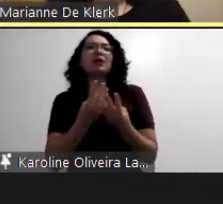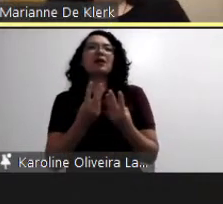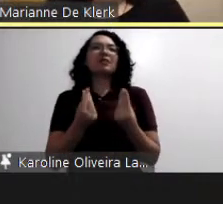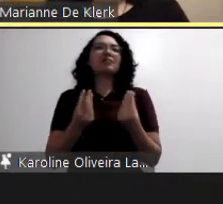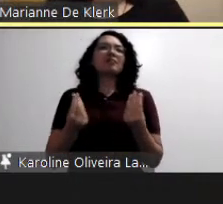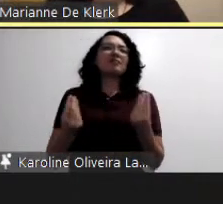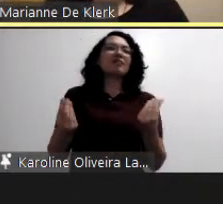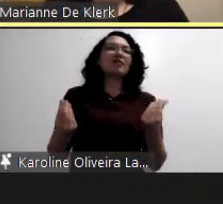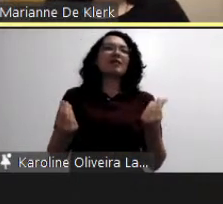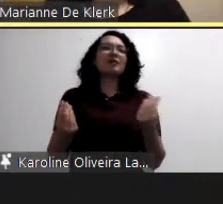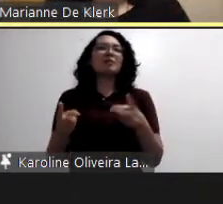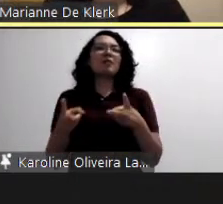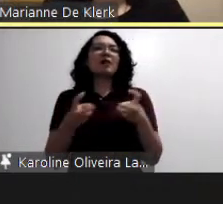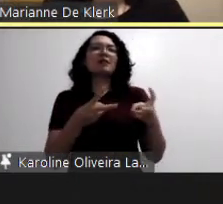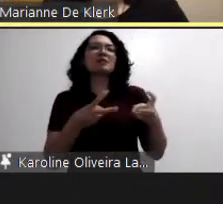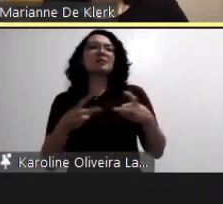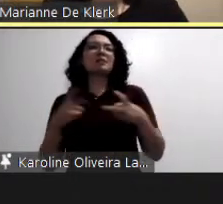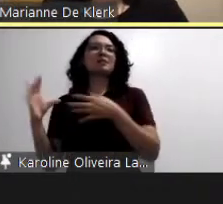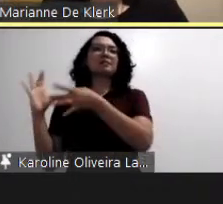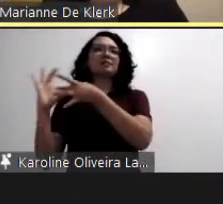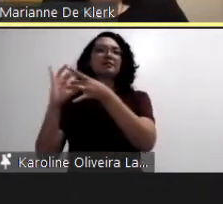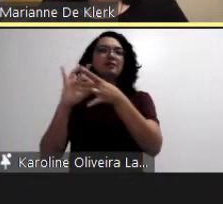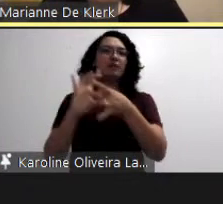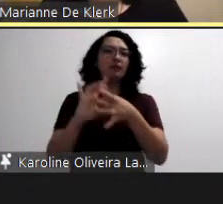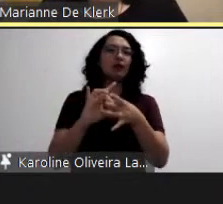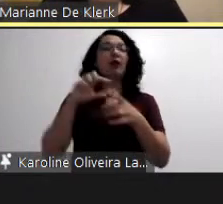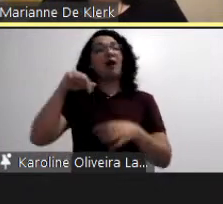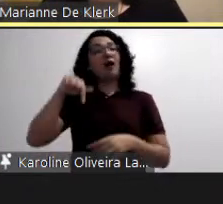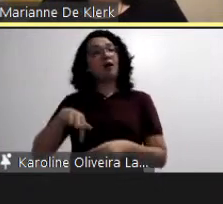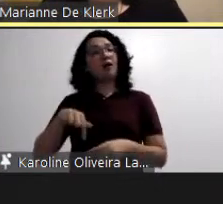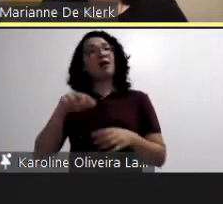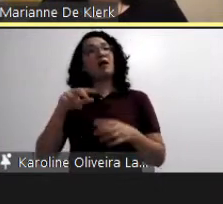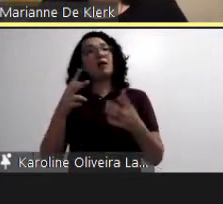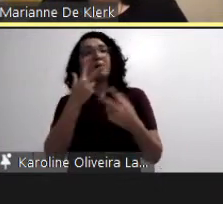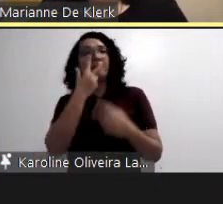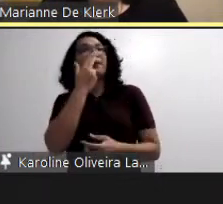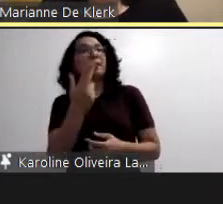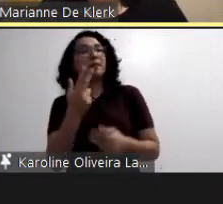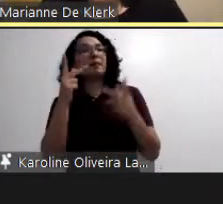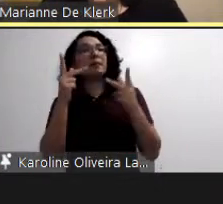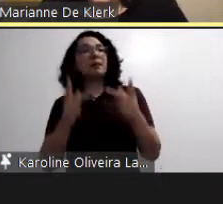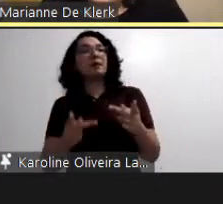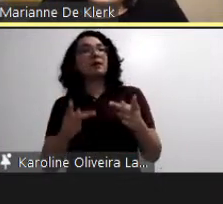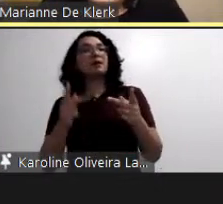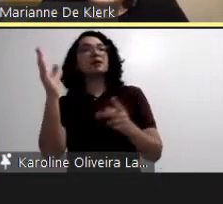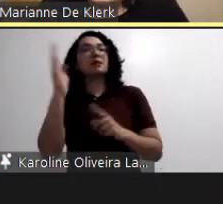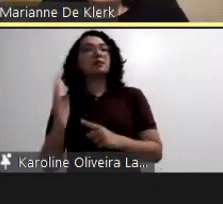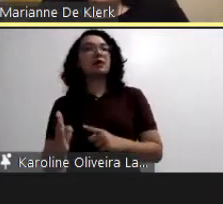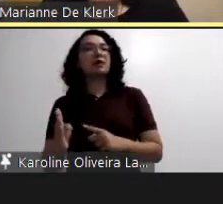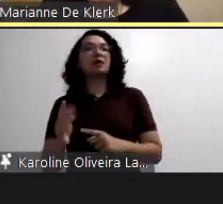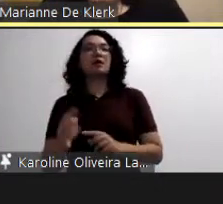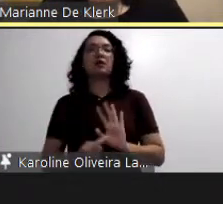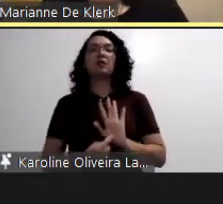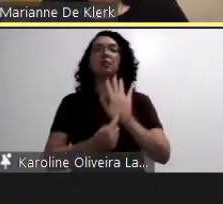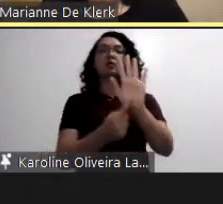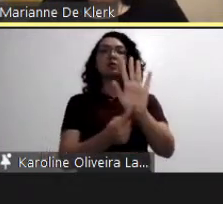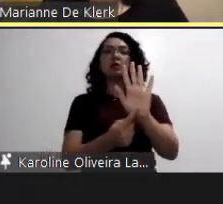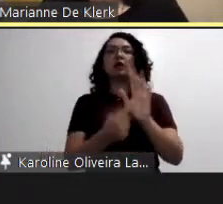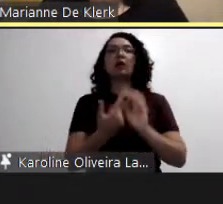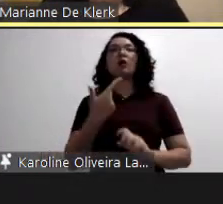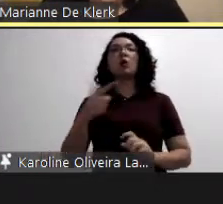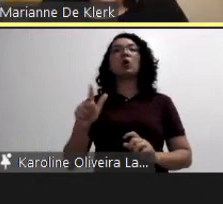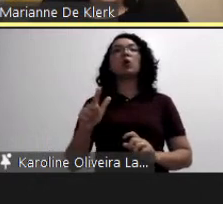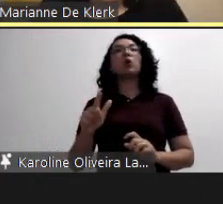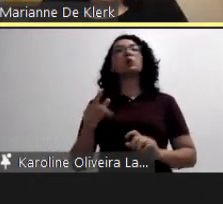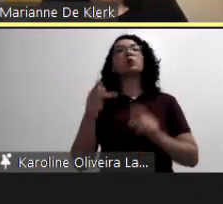the interiors. And this is a design for a library on one of the upper floors. Again, a more conventional layout,